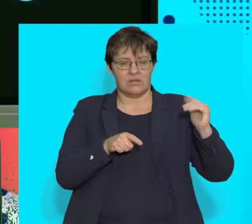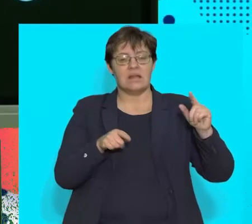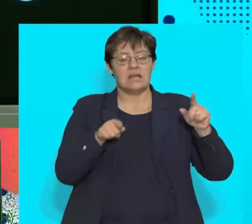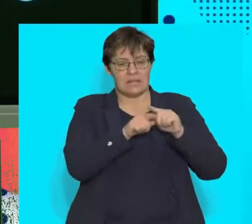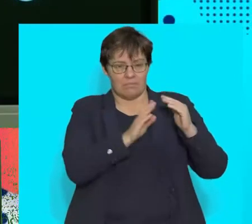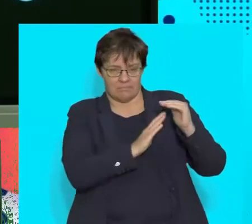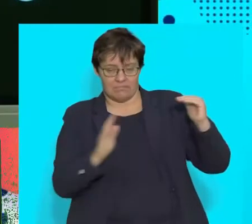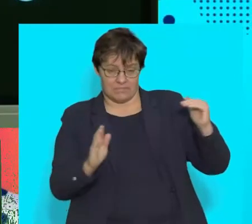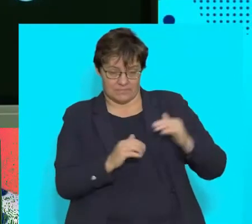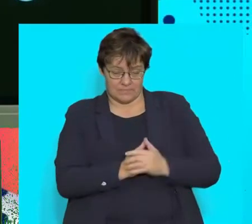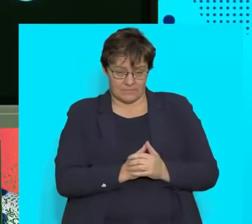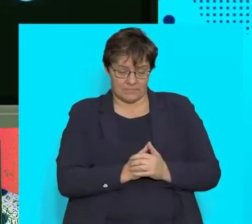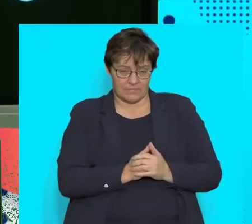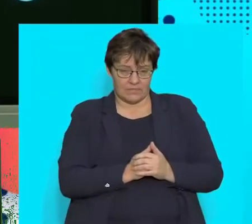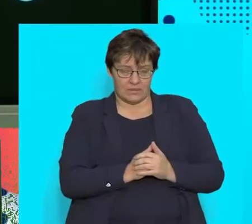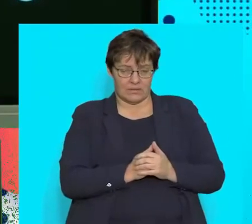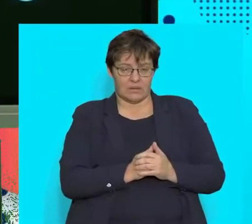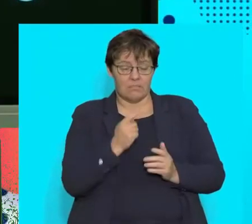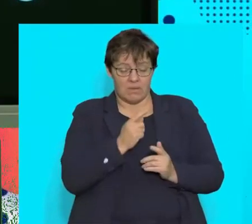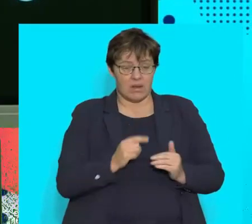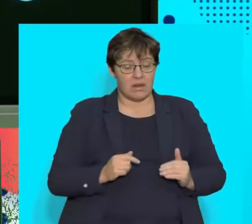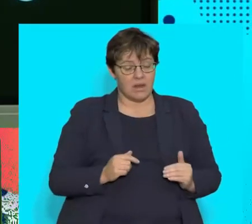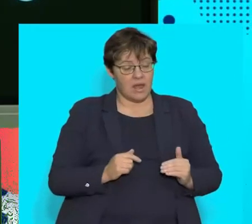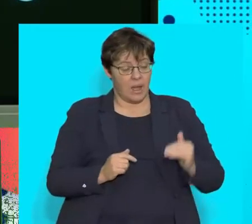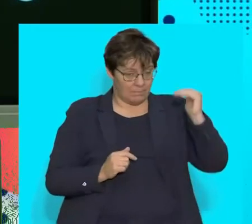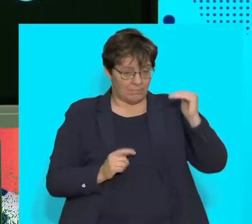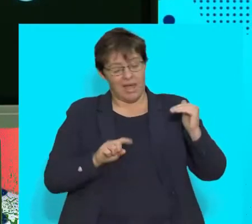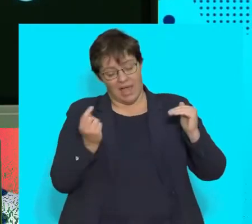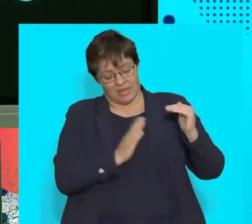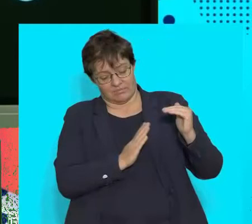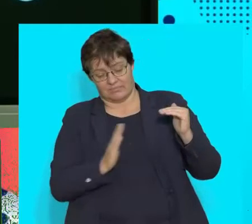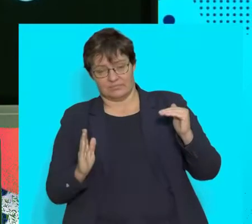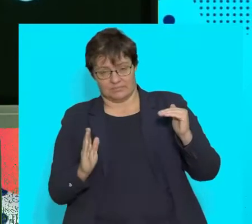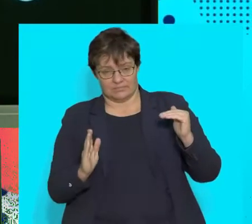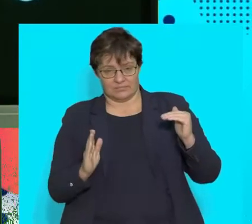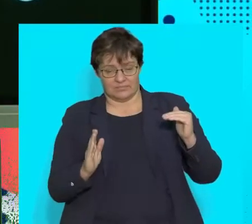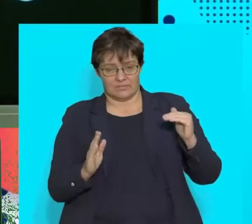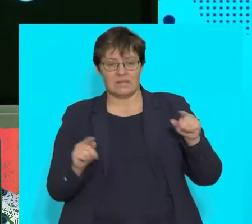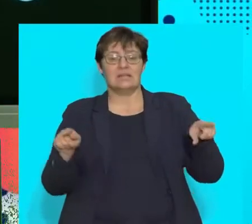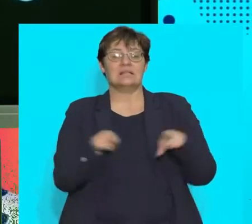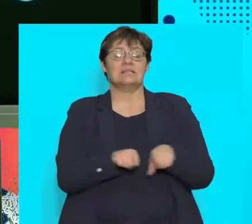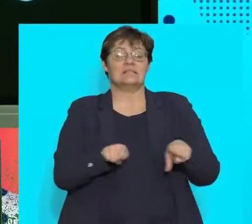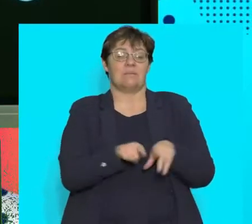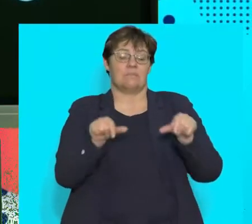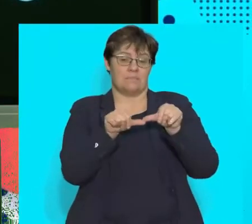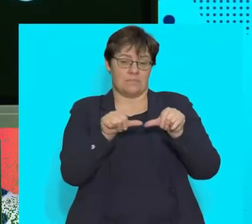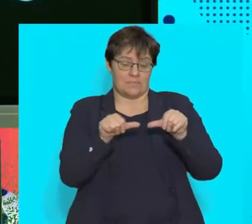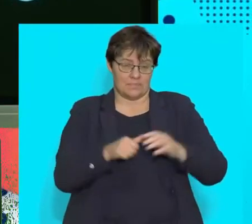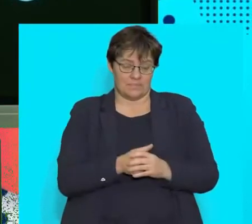the same factor. As the one goes up, the other goes up, but by the same